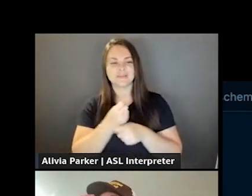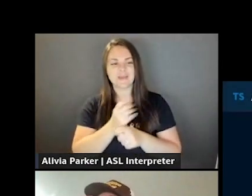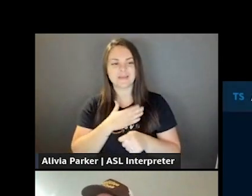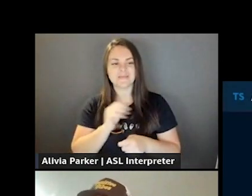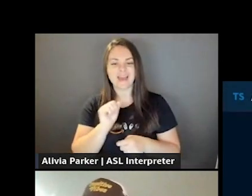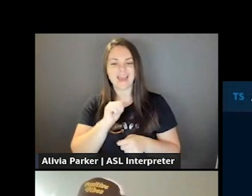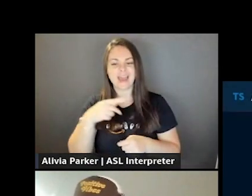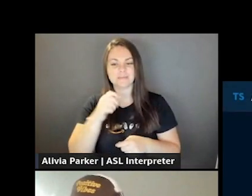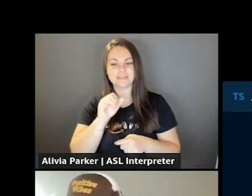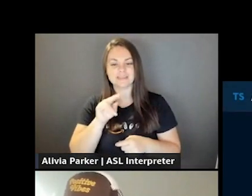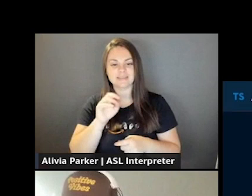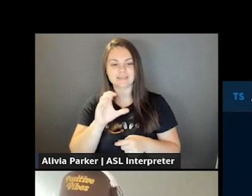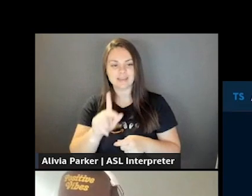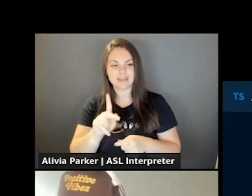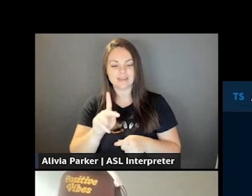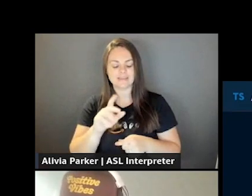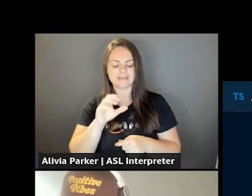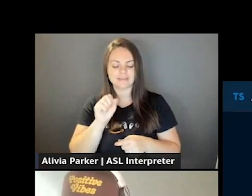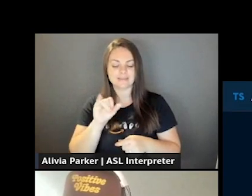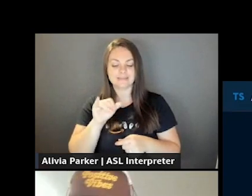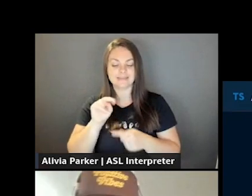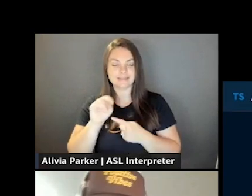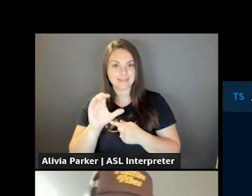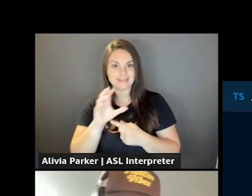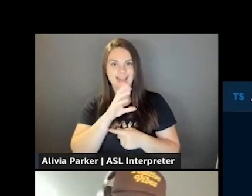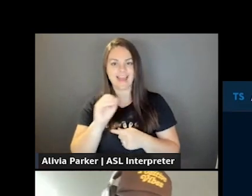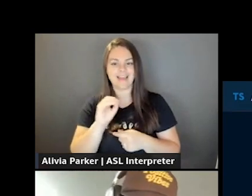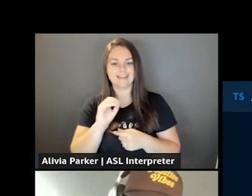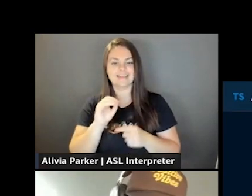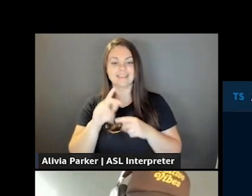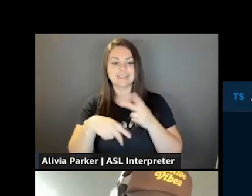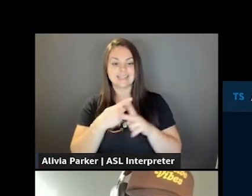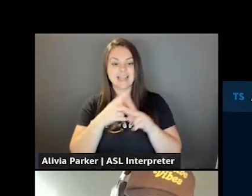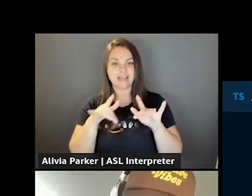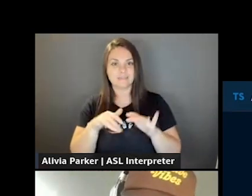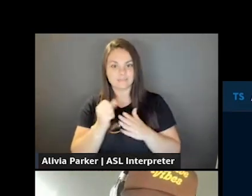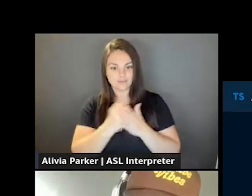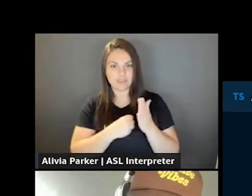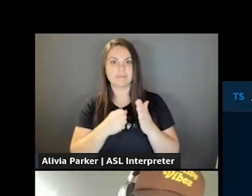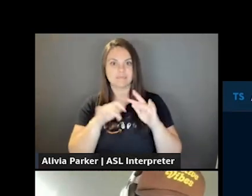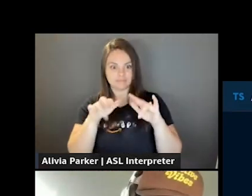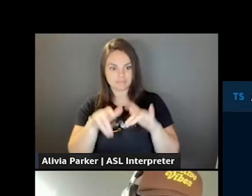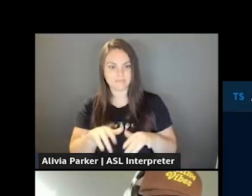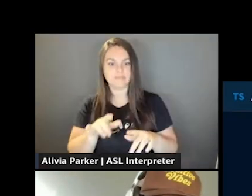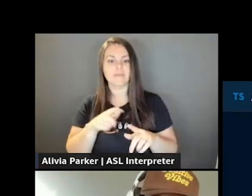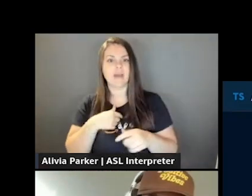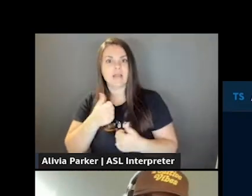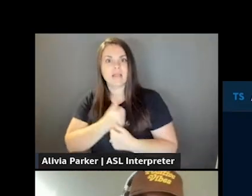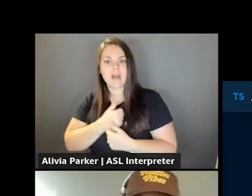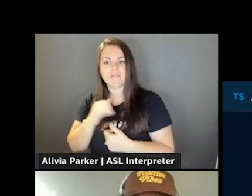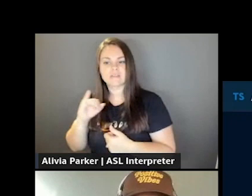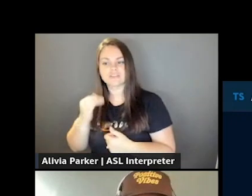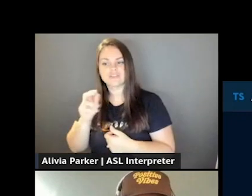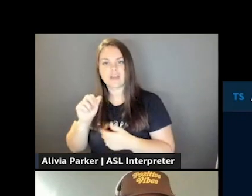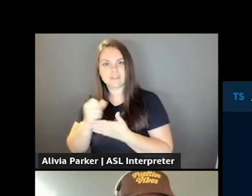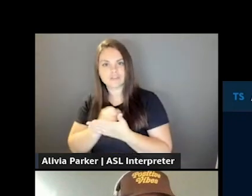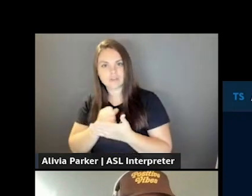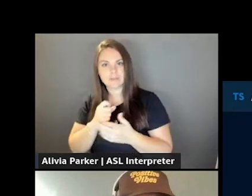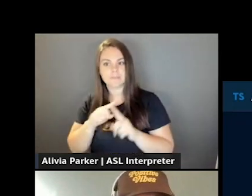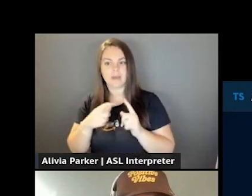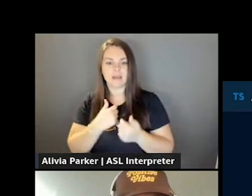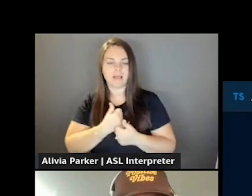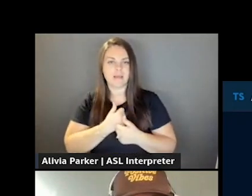TypeScript types, that also gets tricky, right? I love writing JavaScript, but I love the safety of TypeScript. So why not just have the TypeScript